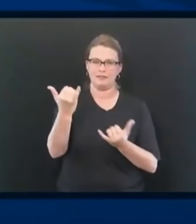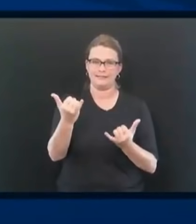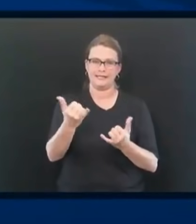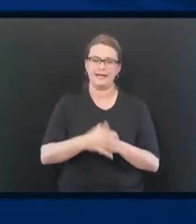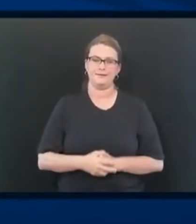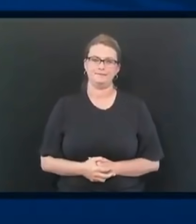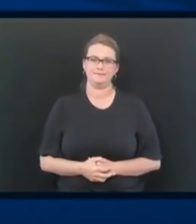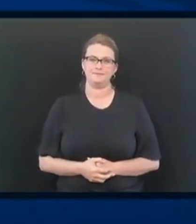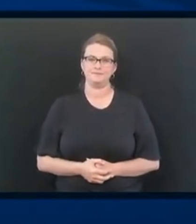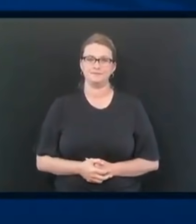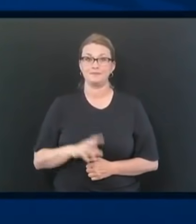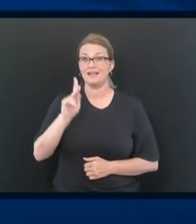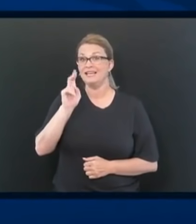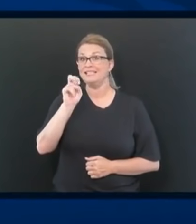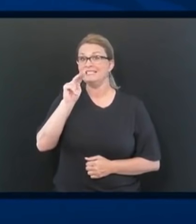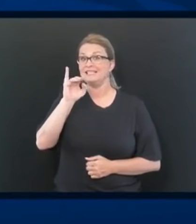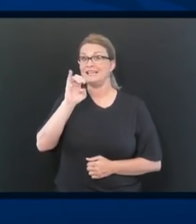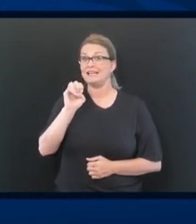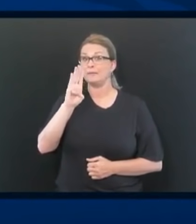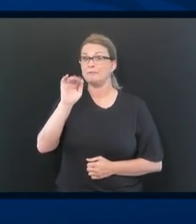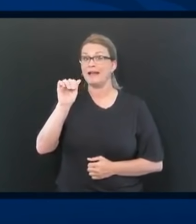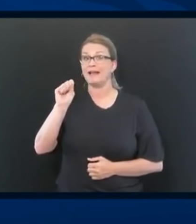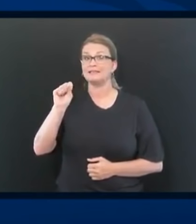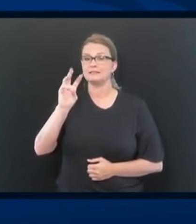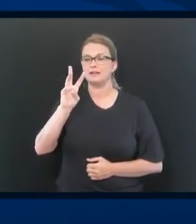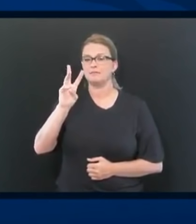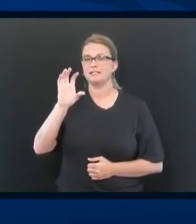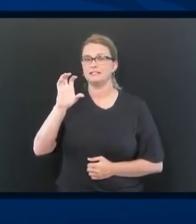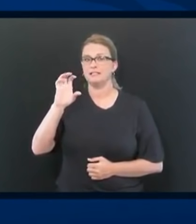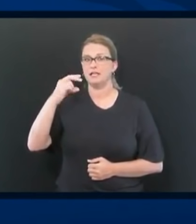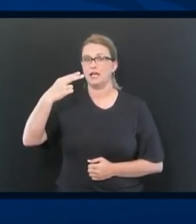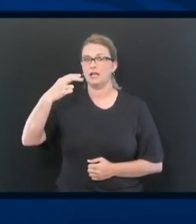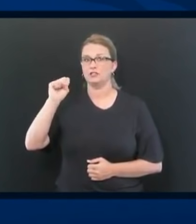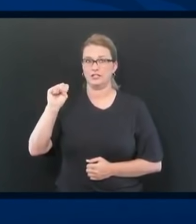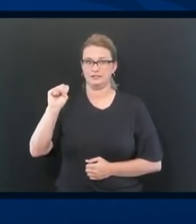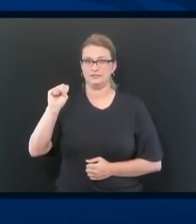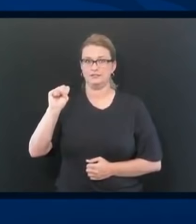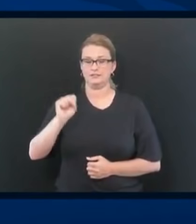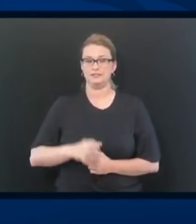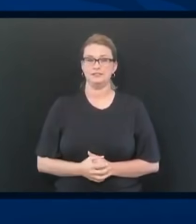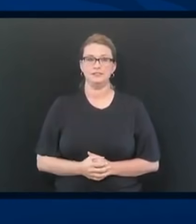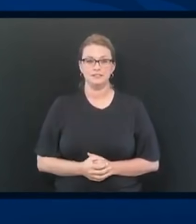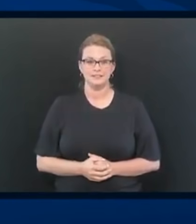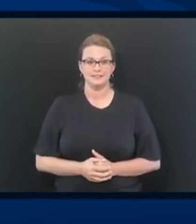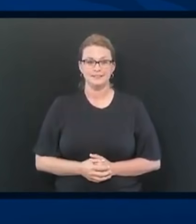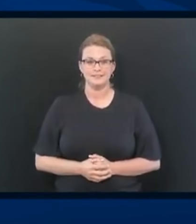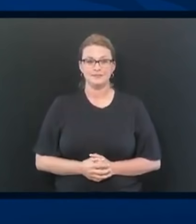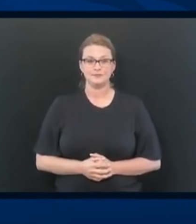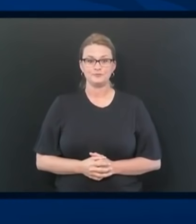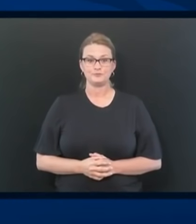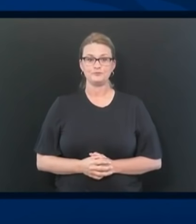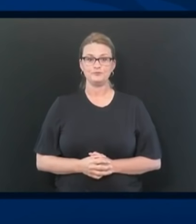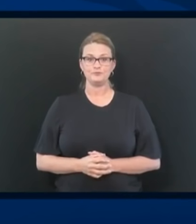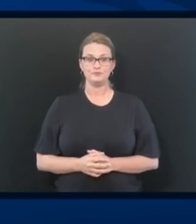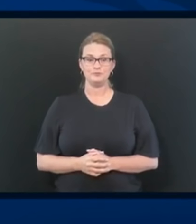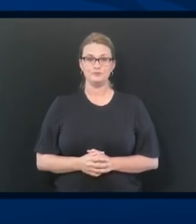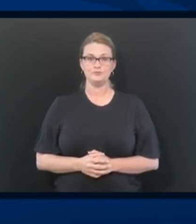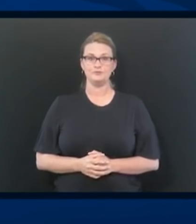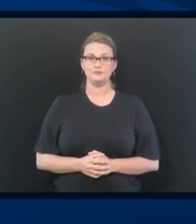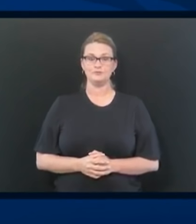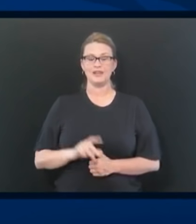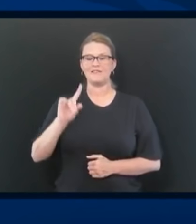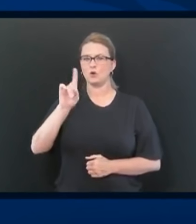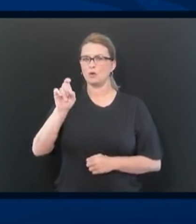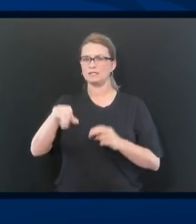thanks, Charles. We'll go to Kenny Bass next with WCHS. This is Kenny Bass with Channel 8 and Fox 11. I have a question about